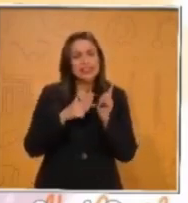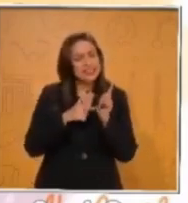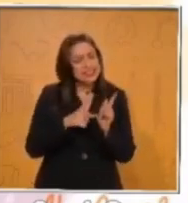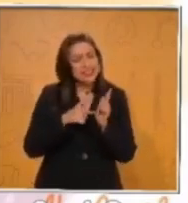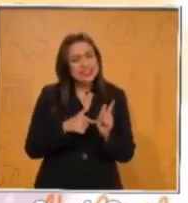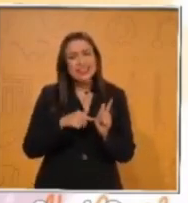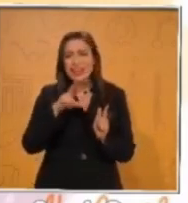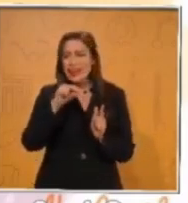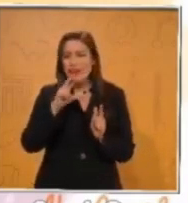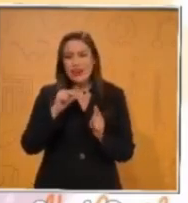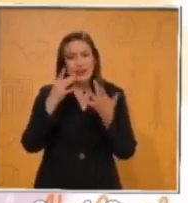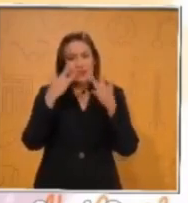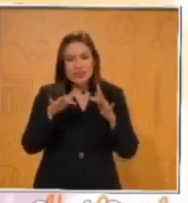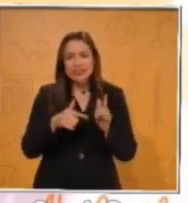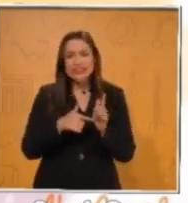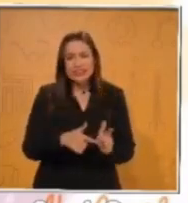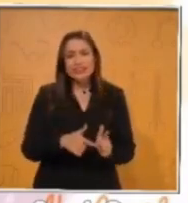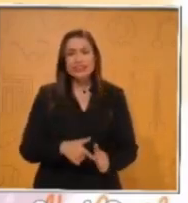Continue doing it.